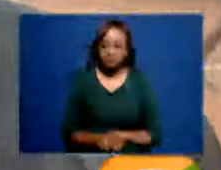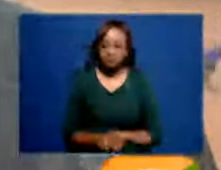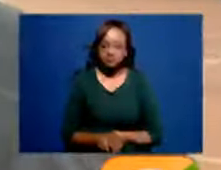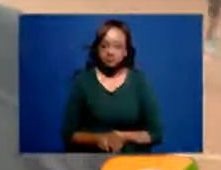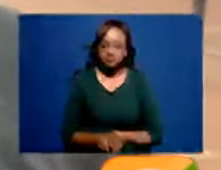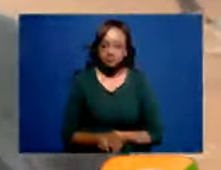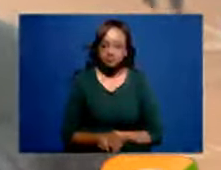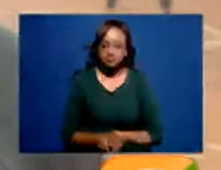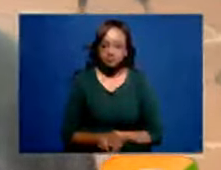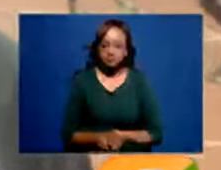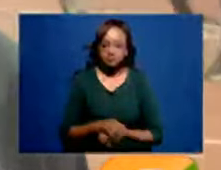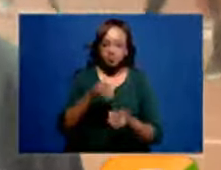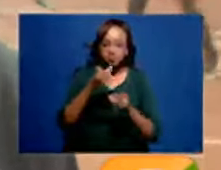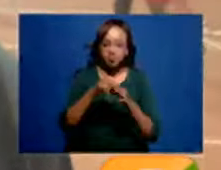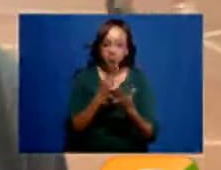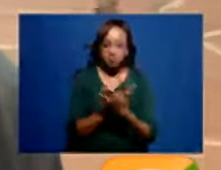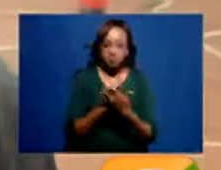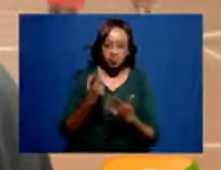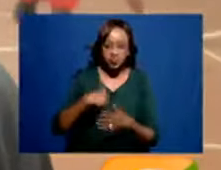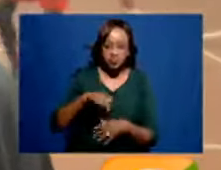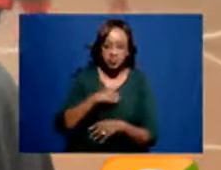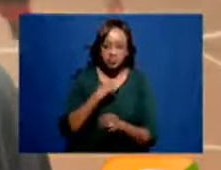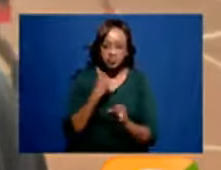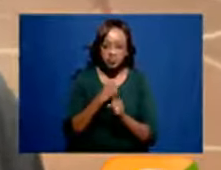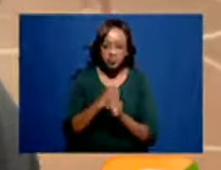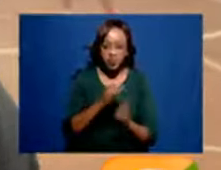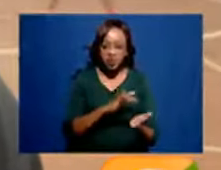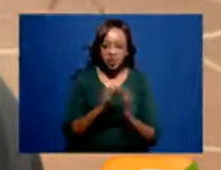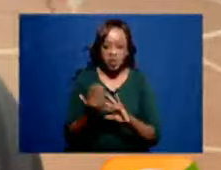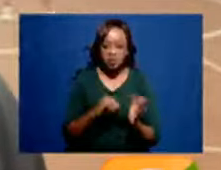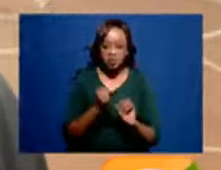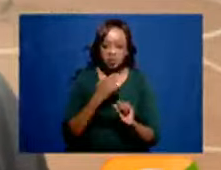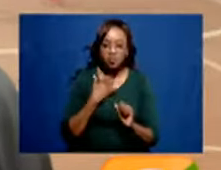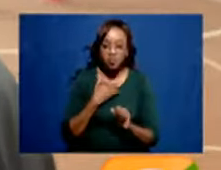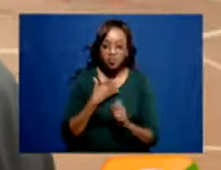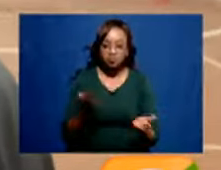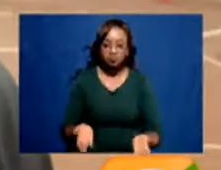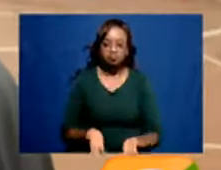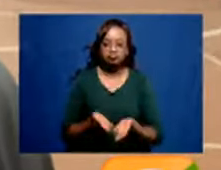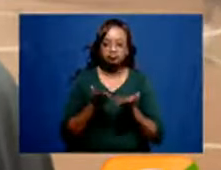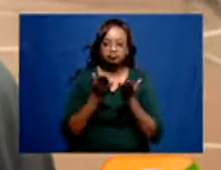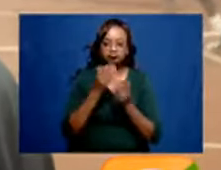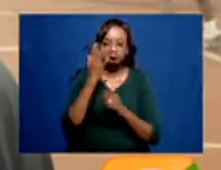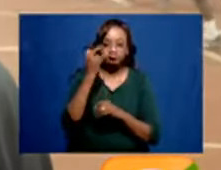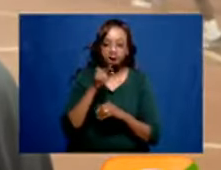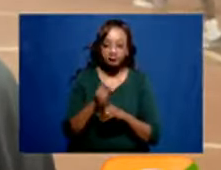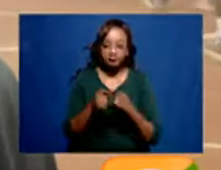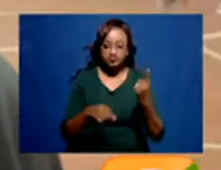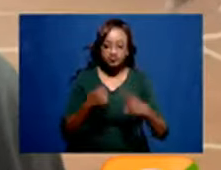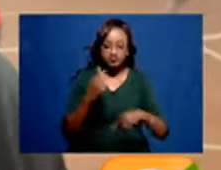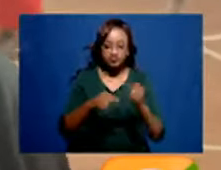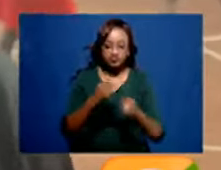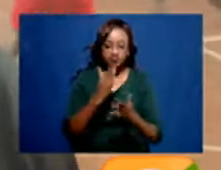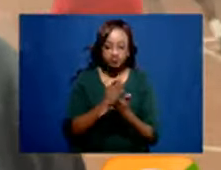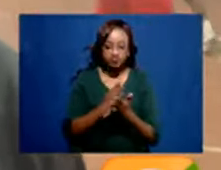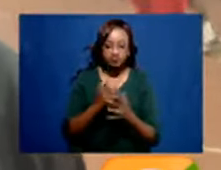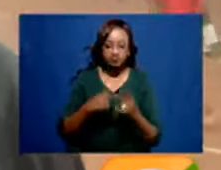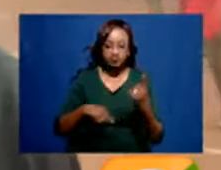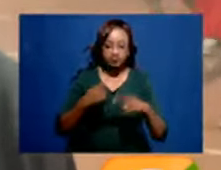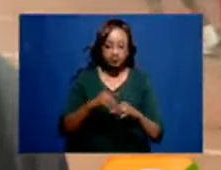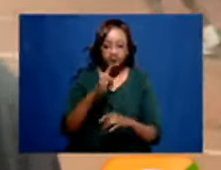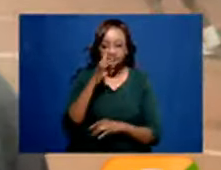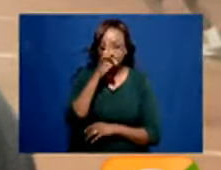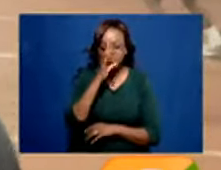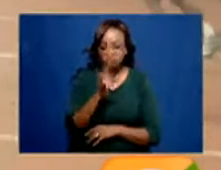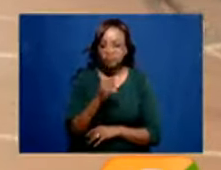In those 2 weeks, we've been working on our transition offense majorly, because the game is quite high-paced. So we've